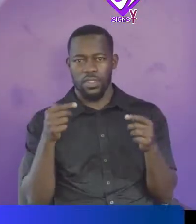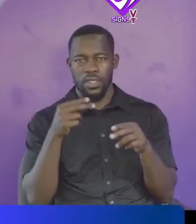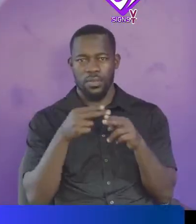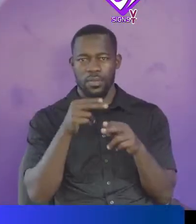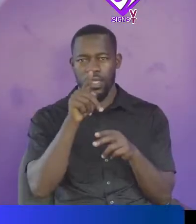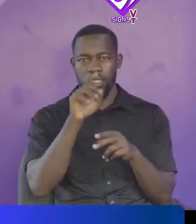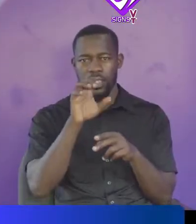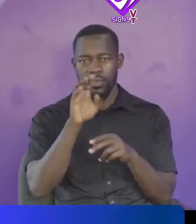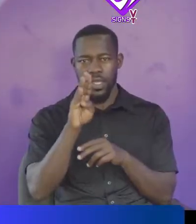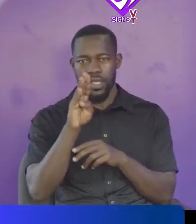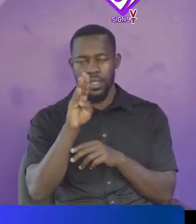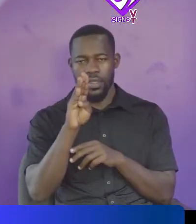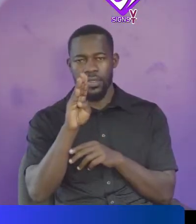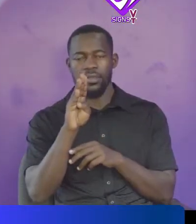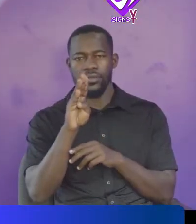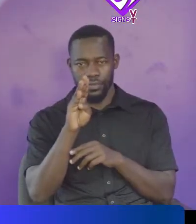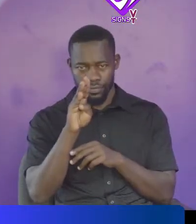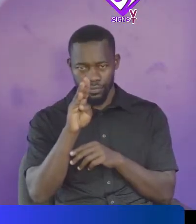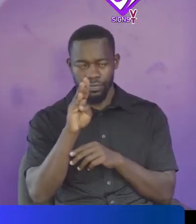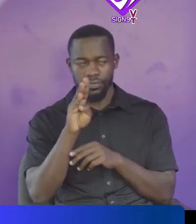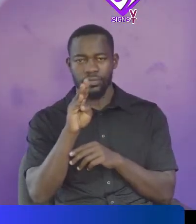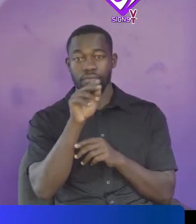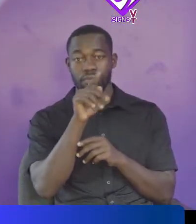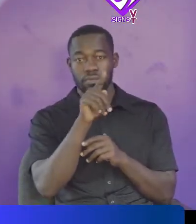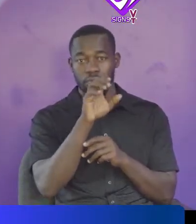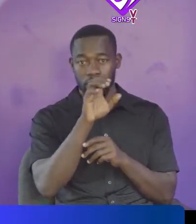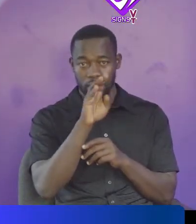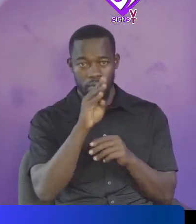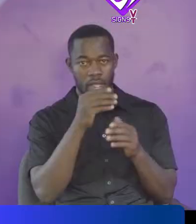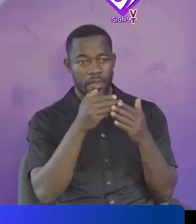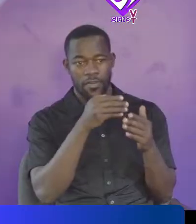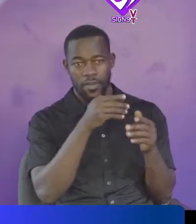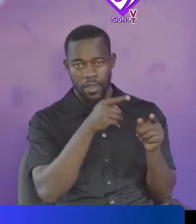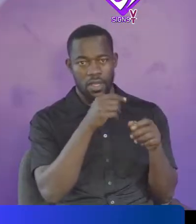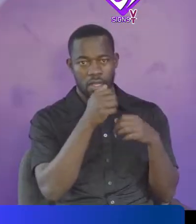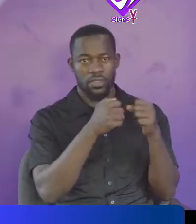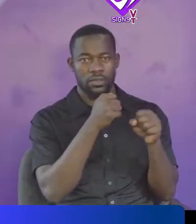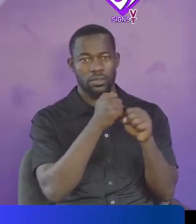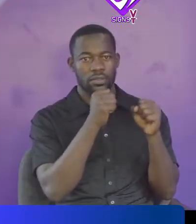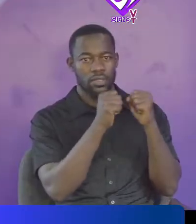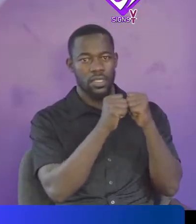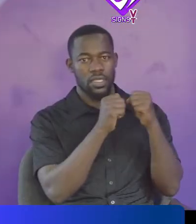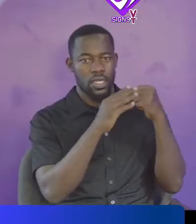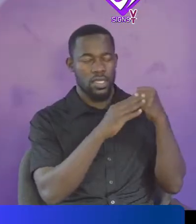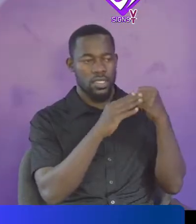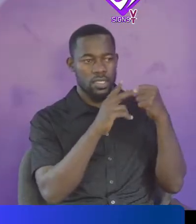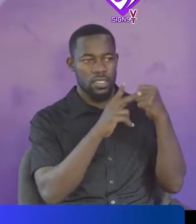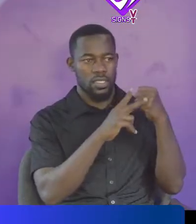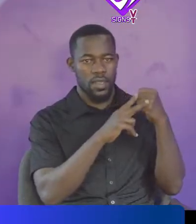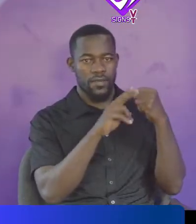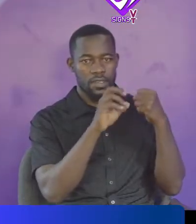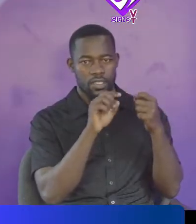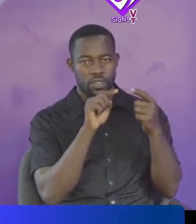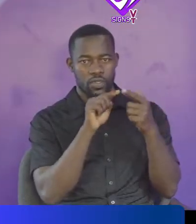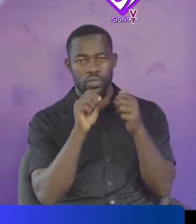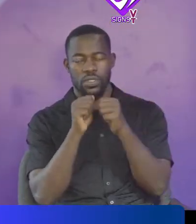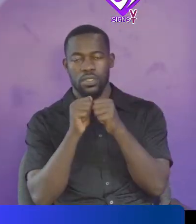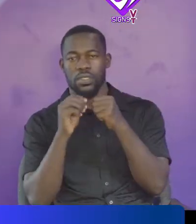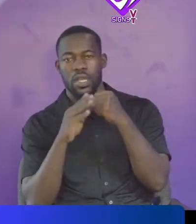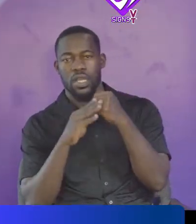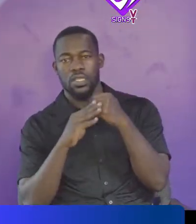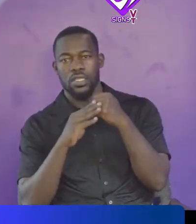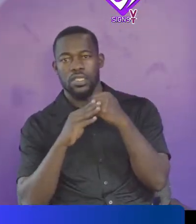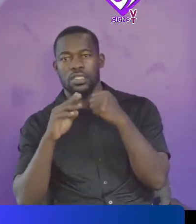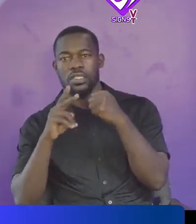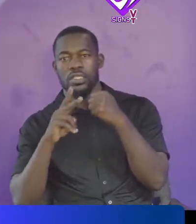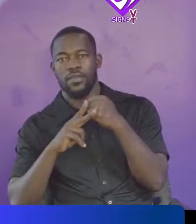of KCB. So KCB used to be there 1970 to 1978. Then the government now relocated Kenya National Archives,